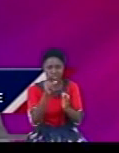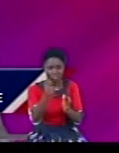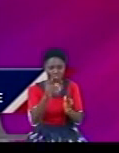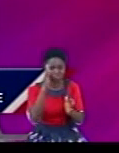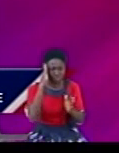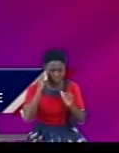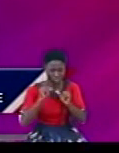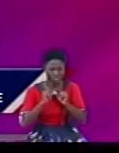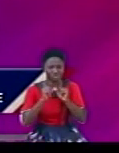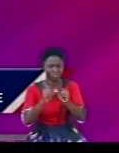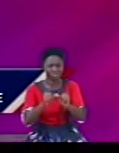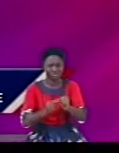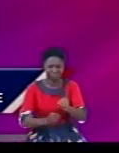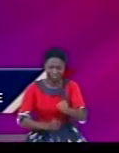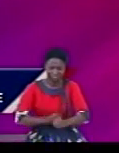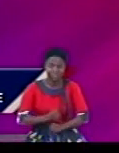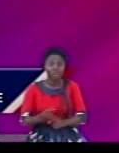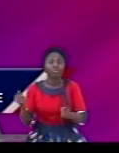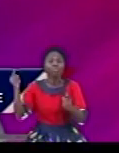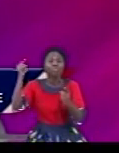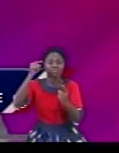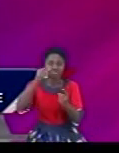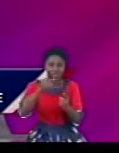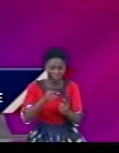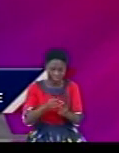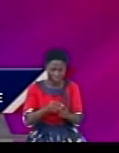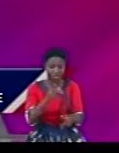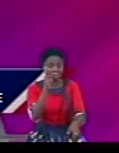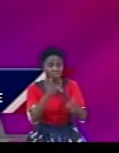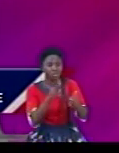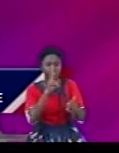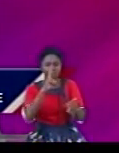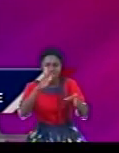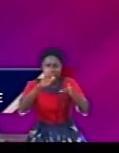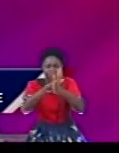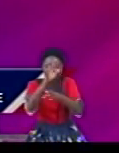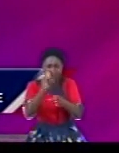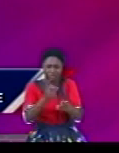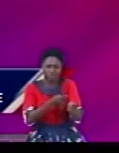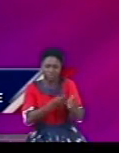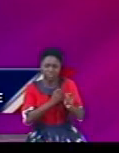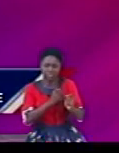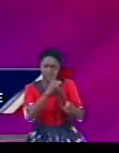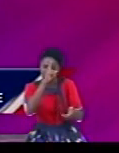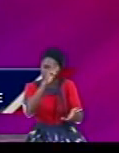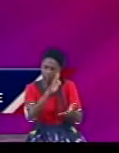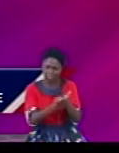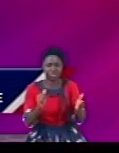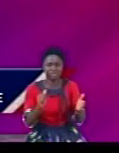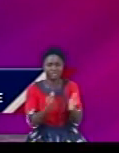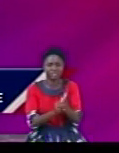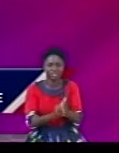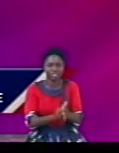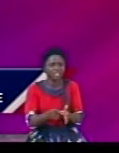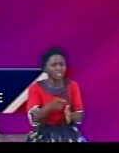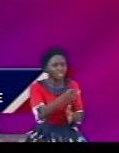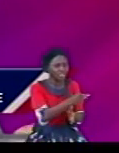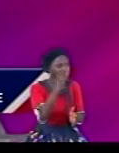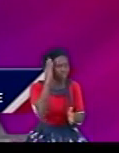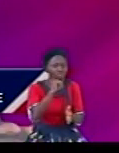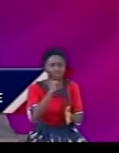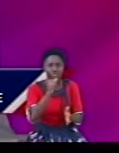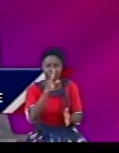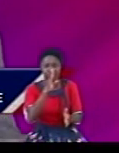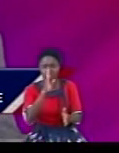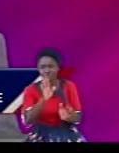be fully persuaded. There will be no instability in their life. They will not be tossed to and